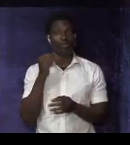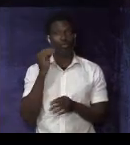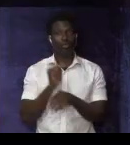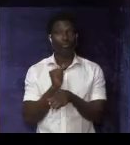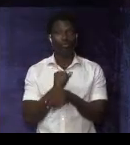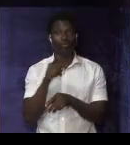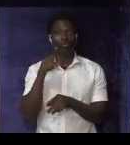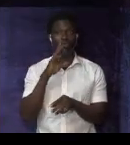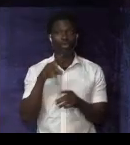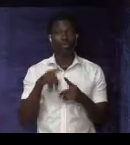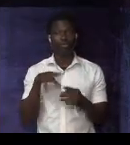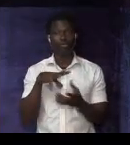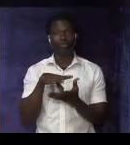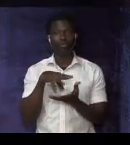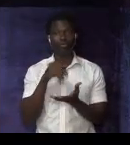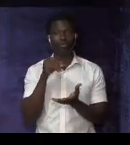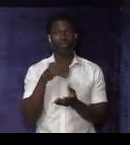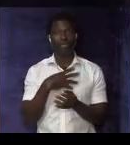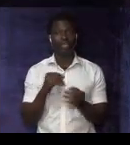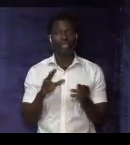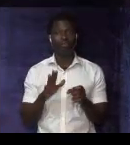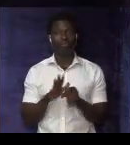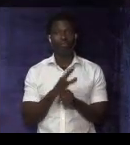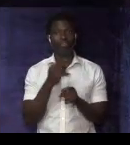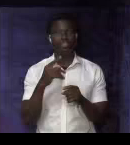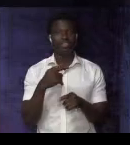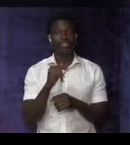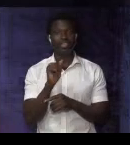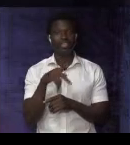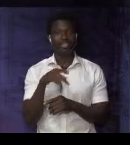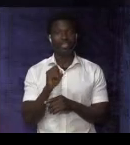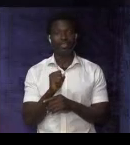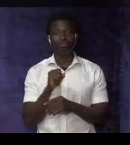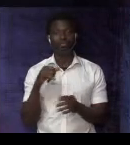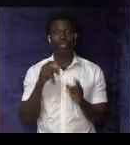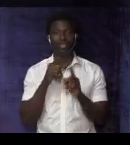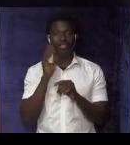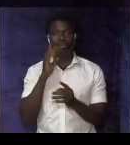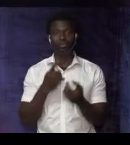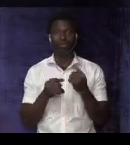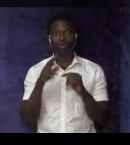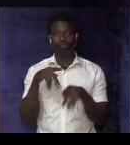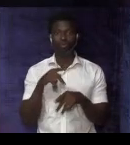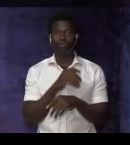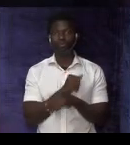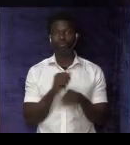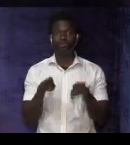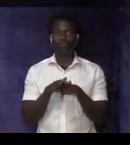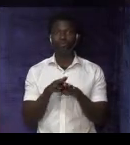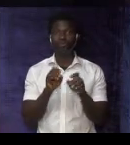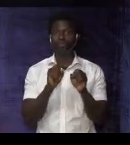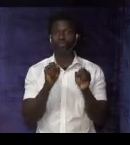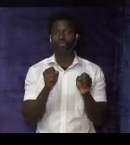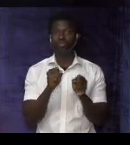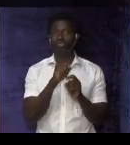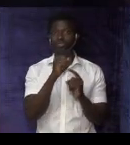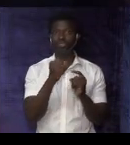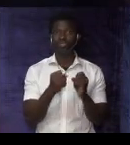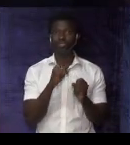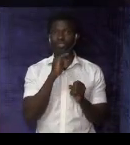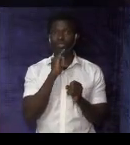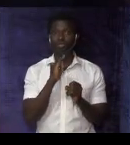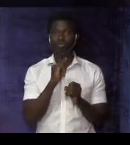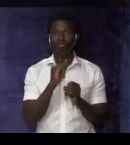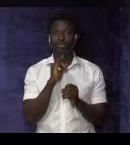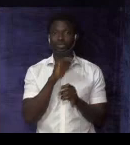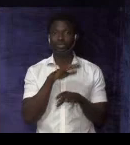lesson, you were asked to copy this and fill in the gaps, and the answers will come up right about now. A closed shape bounded by two radii and